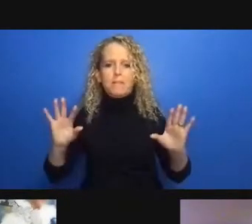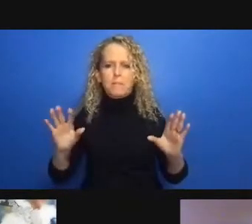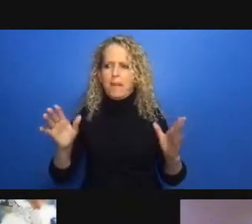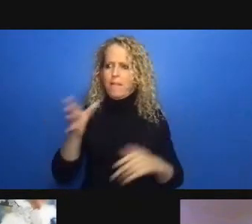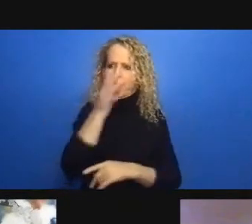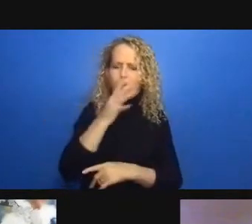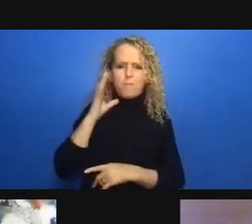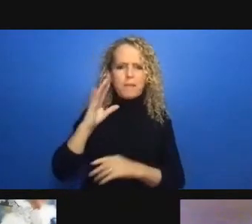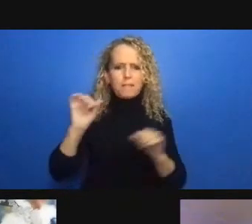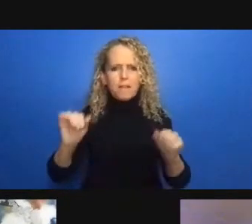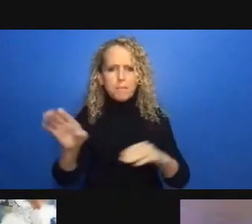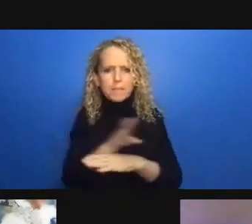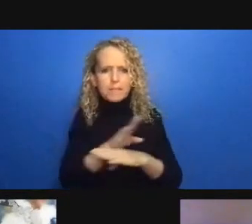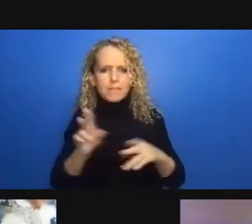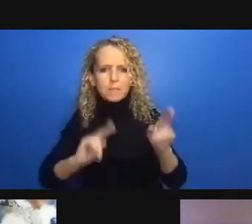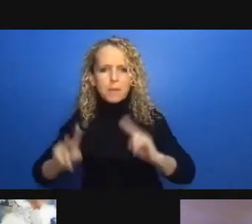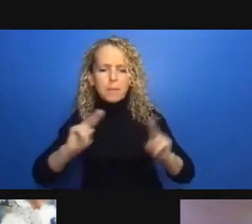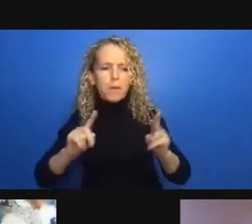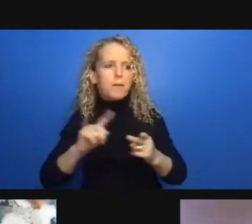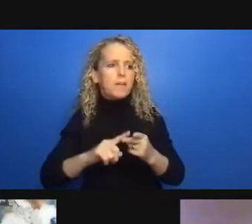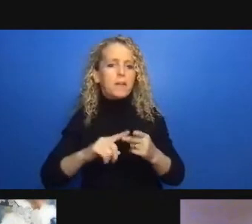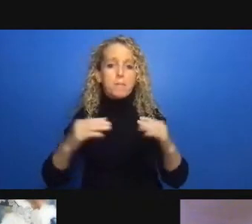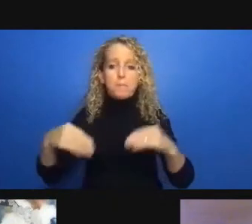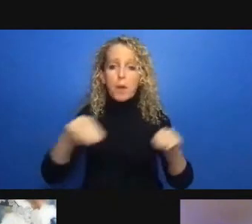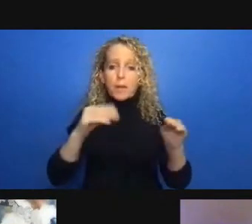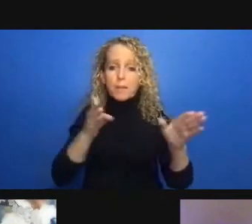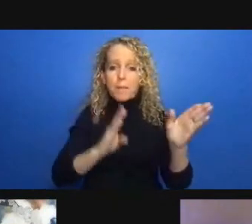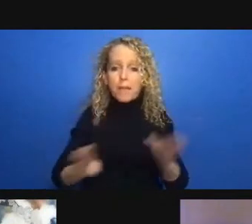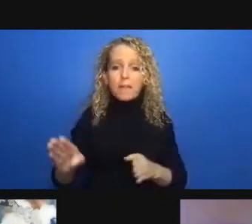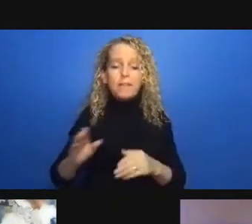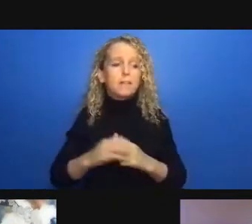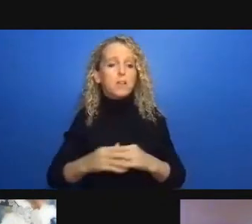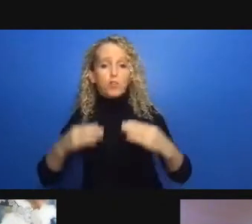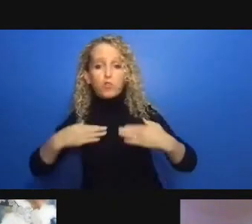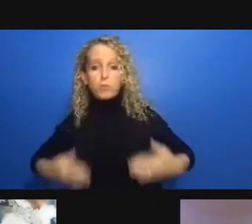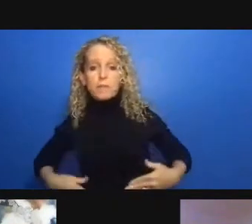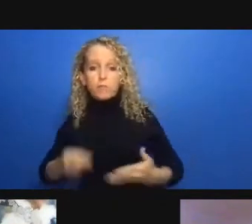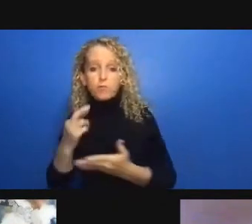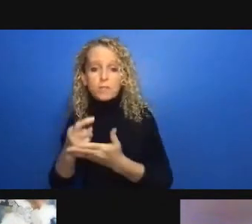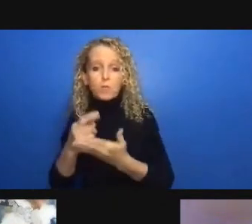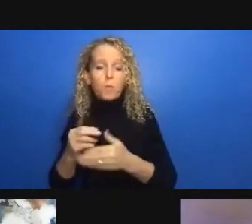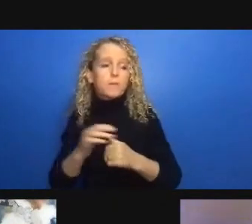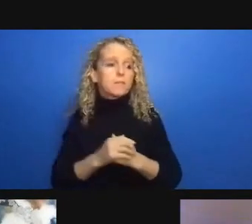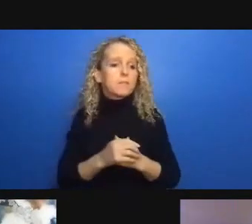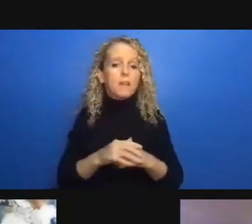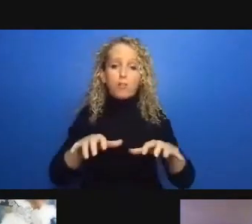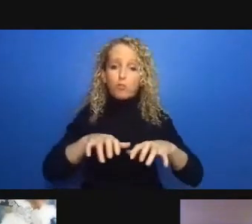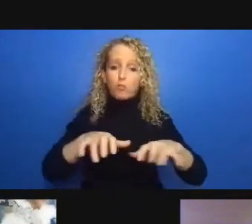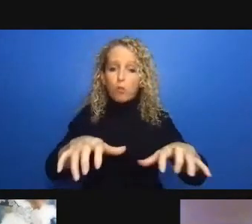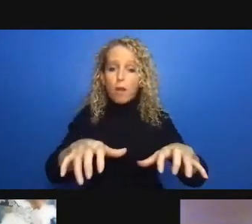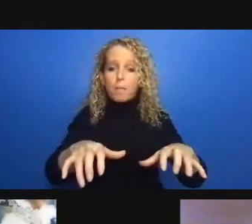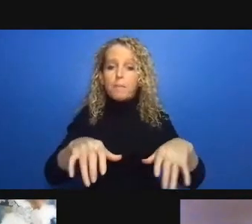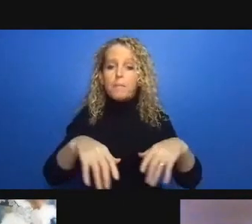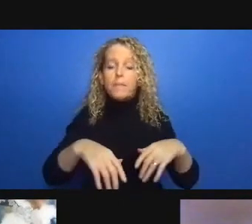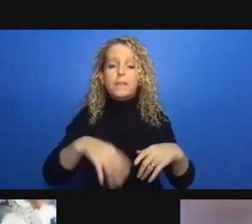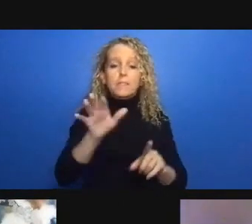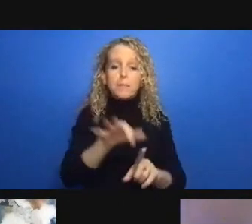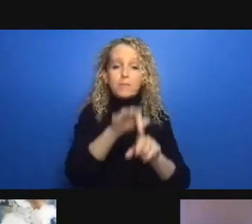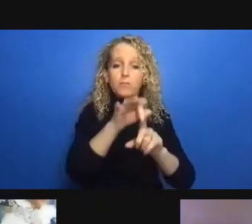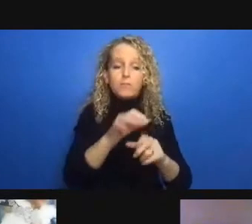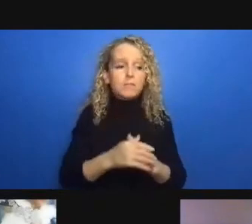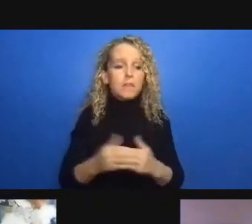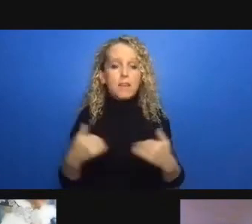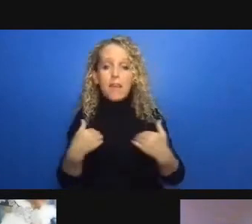marketing plans, human resources, and crop specialists, and understanding livestock and animal welfare. There's